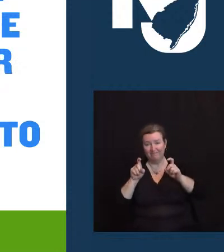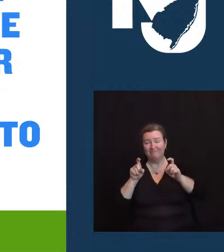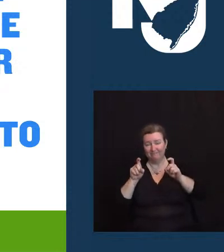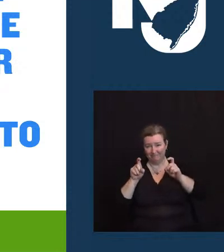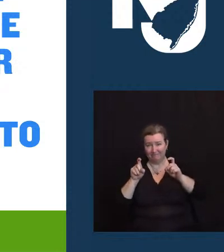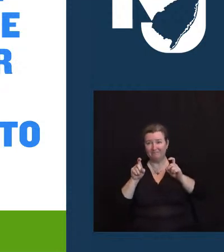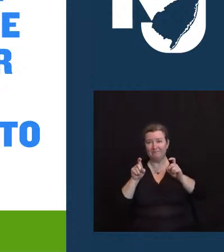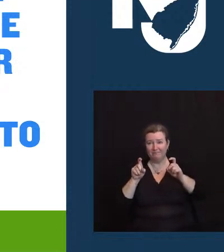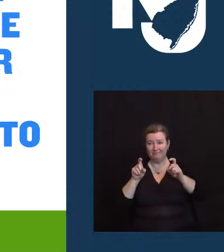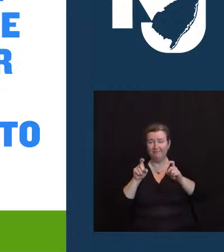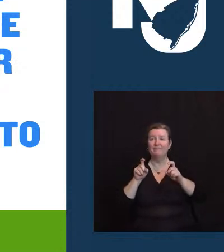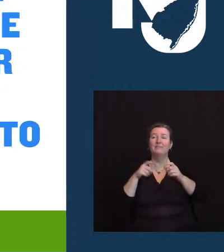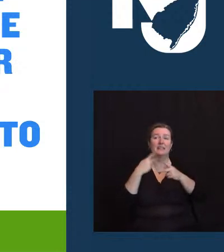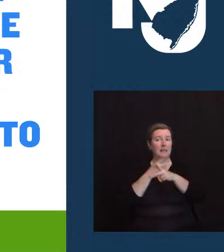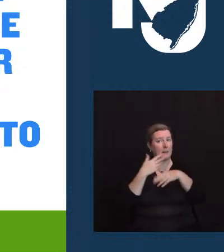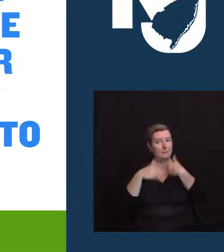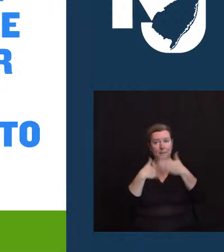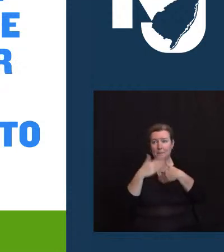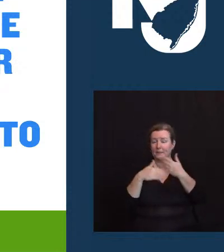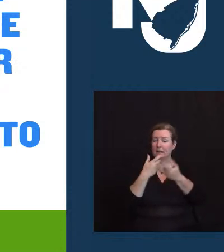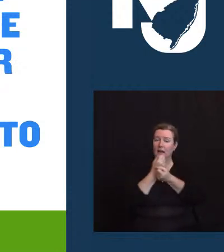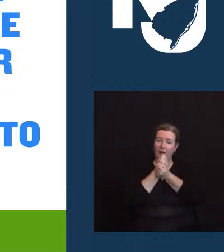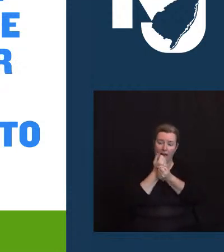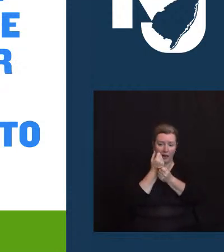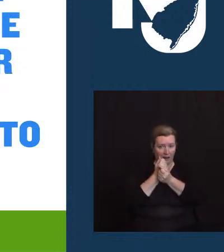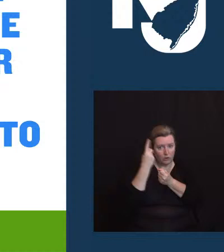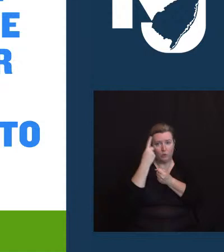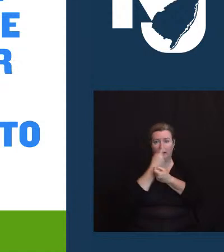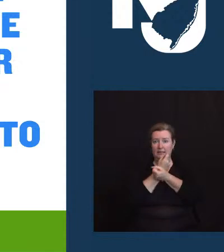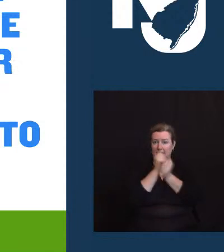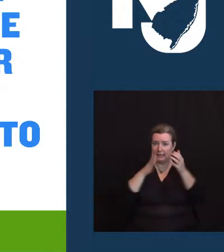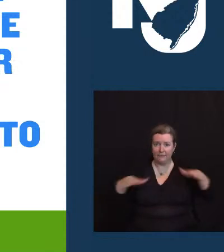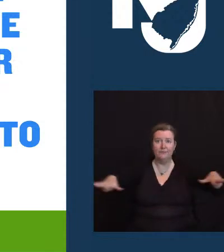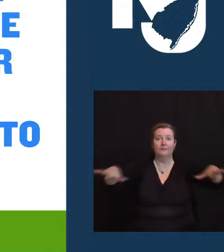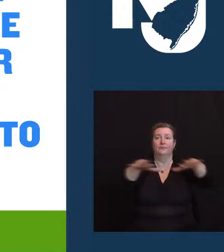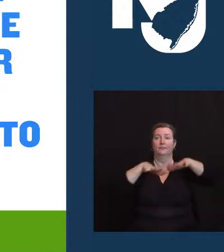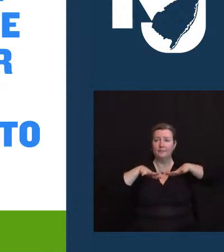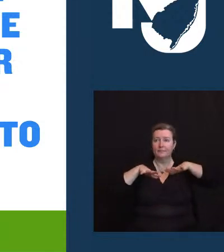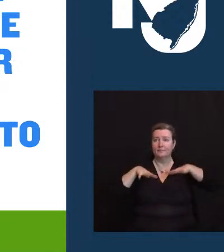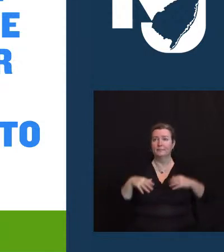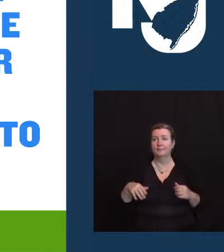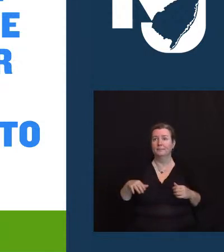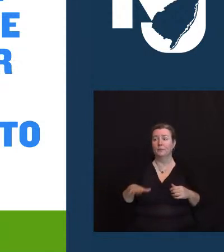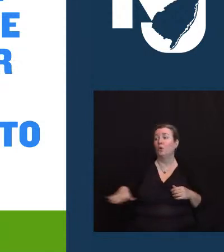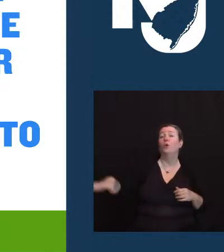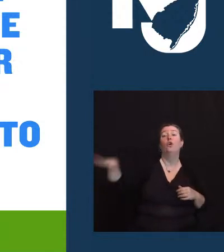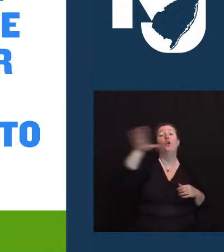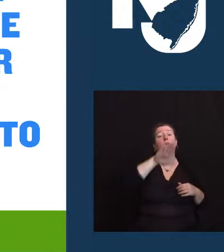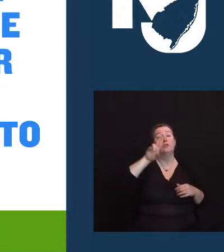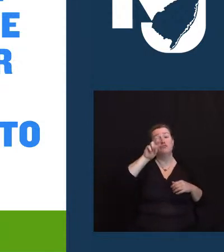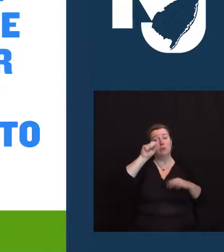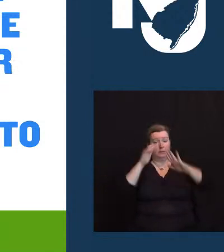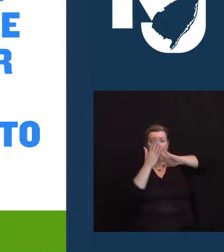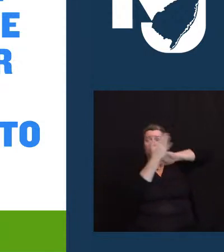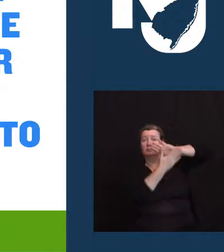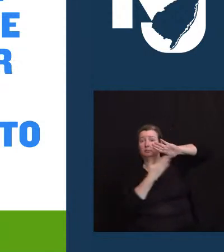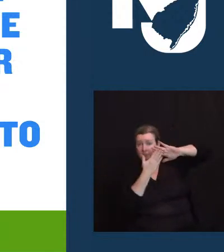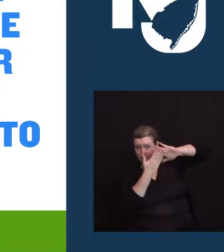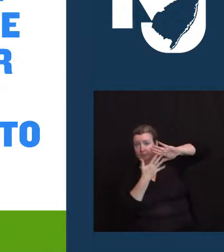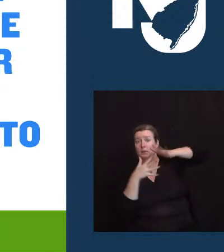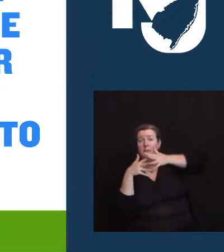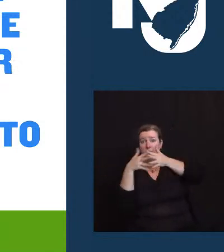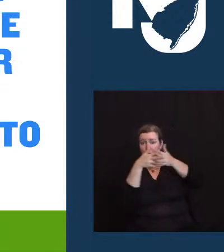communities safe. You may have seen this, but nationwide, as of the latest data from the Federal Department of Health and